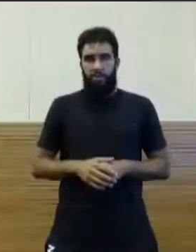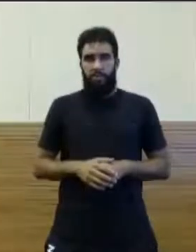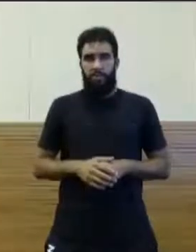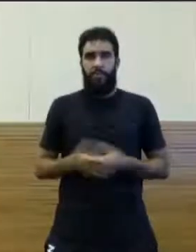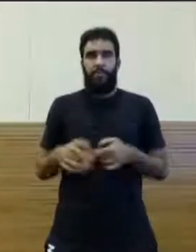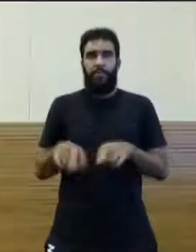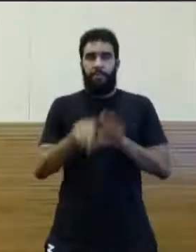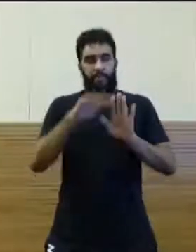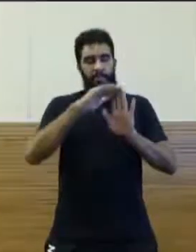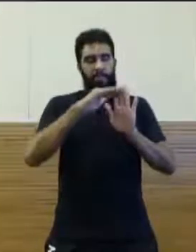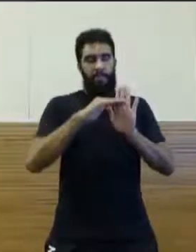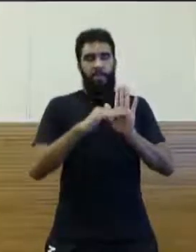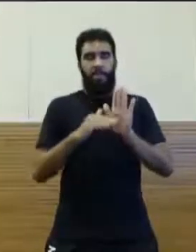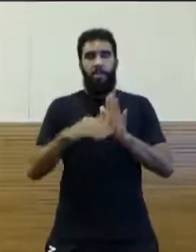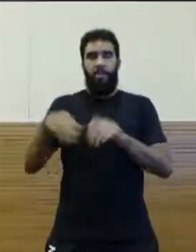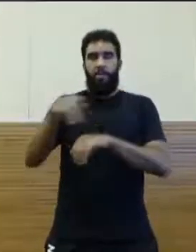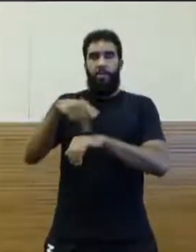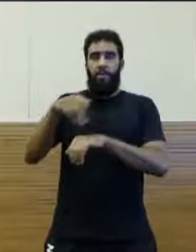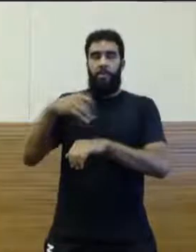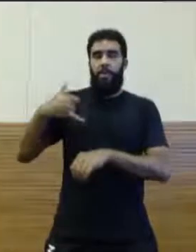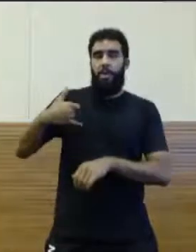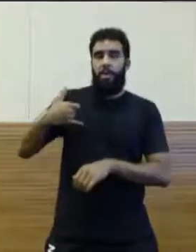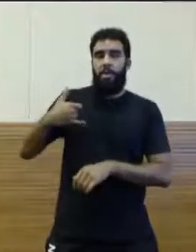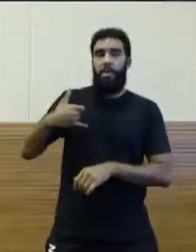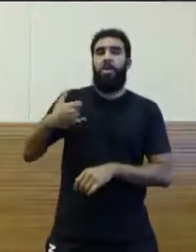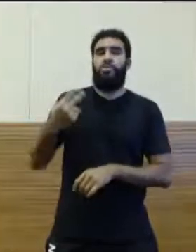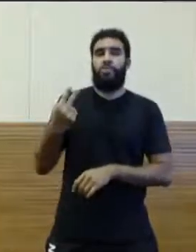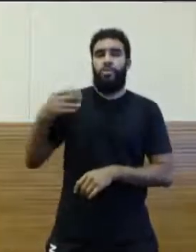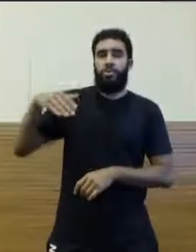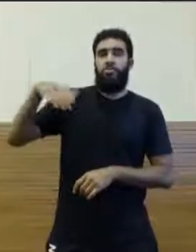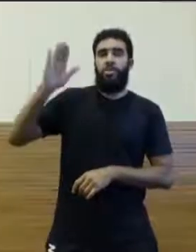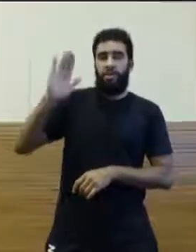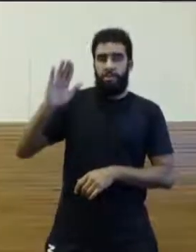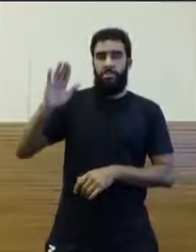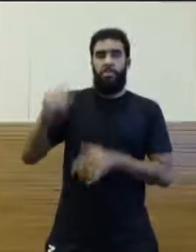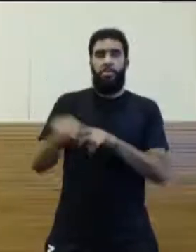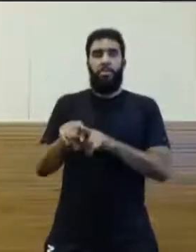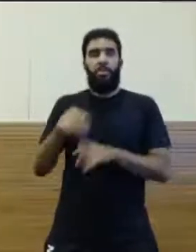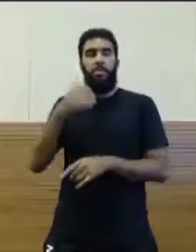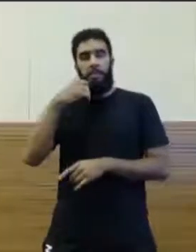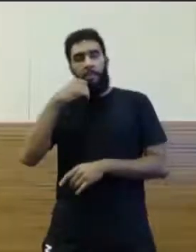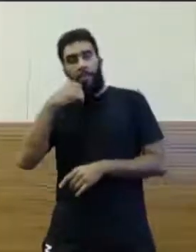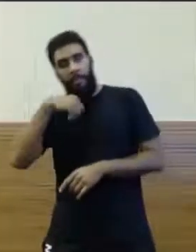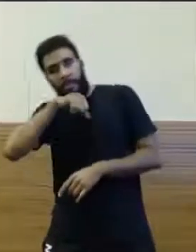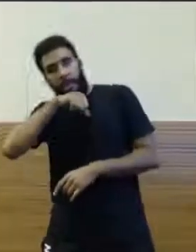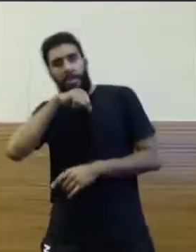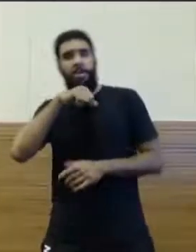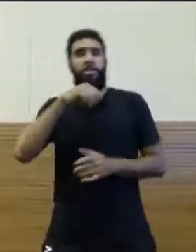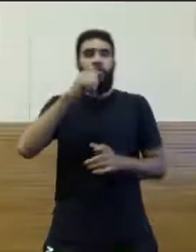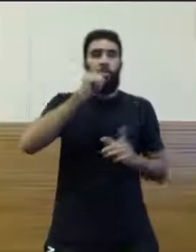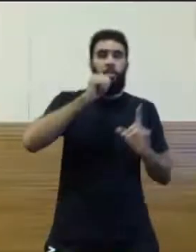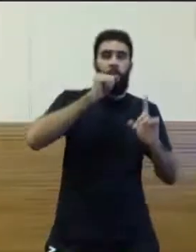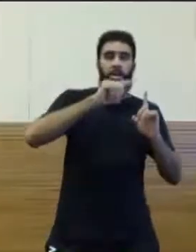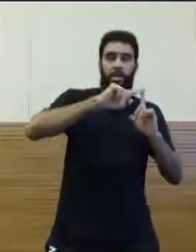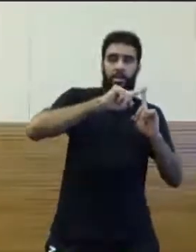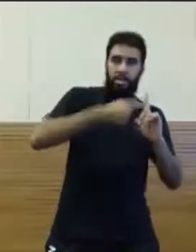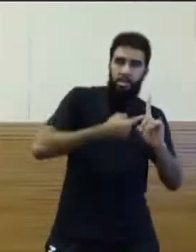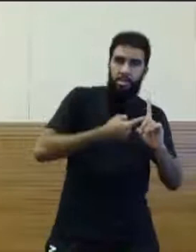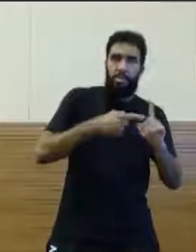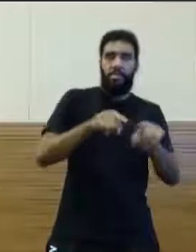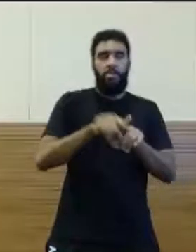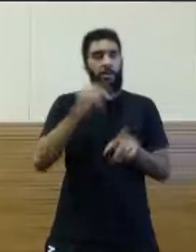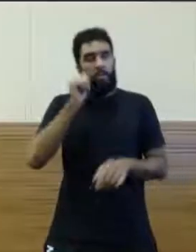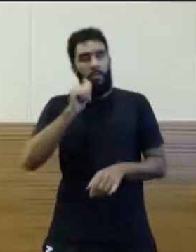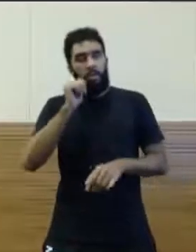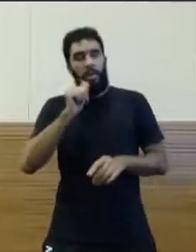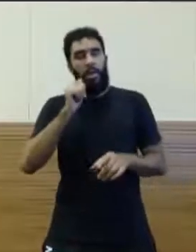dietary guidelines for those older than 2 years and those mothers, pregnant